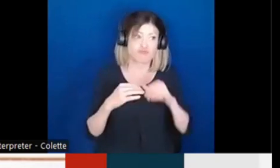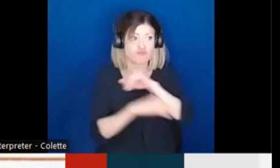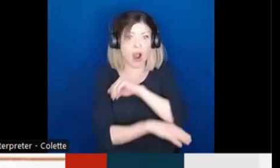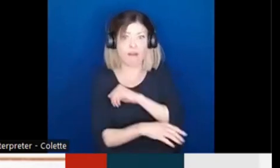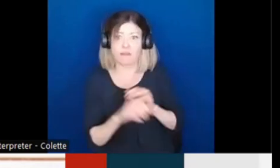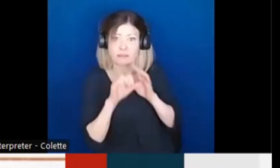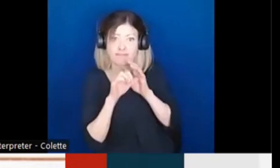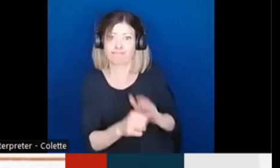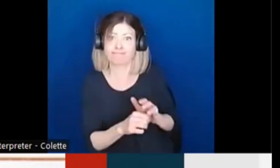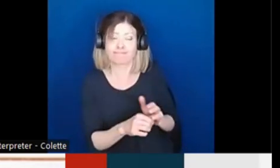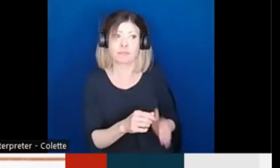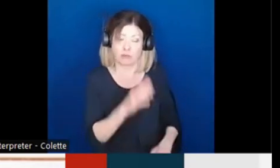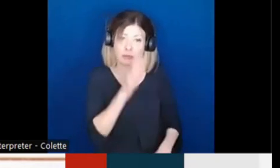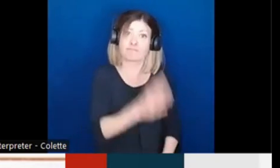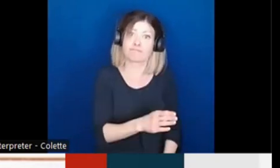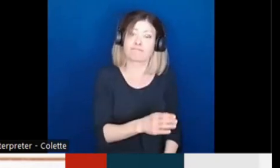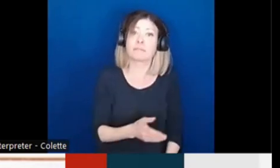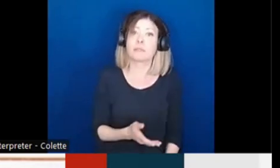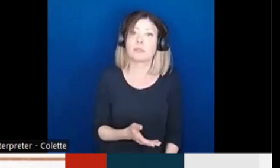Okay.